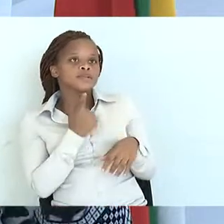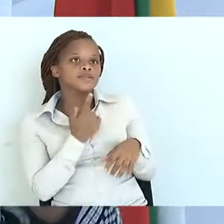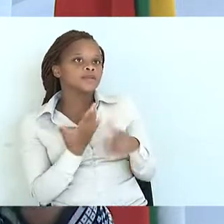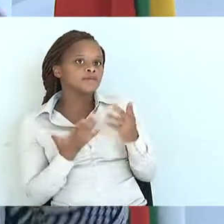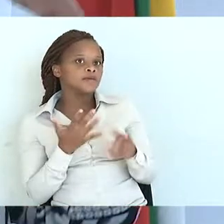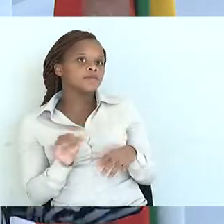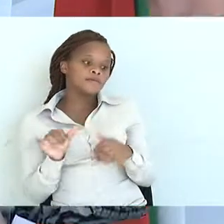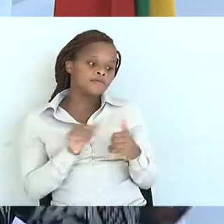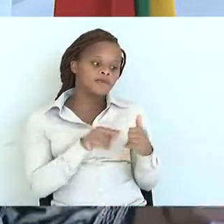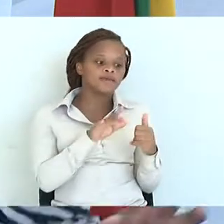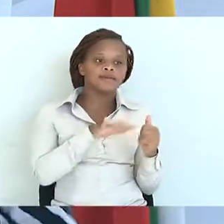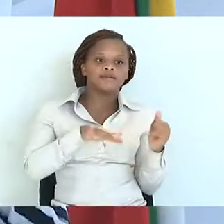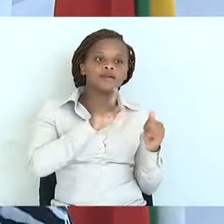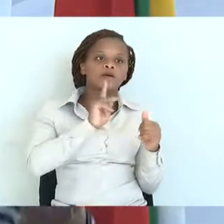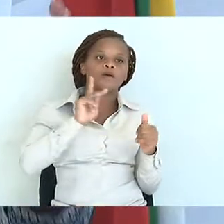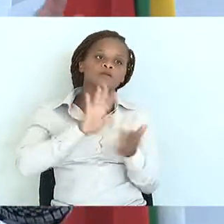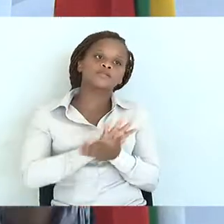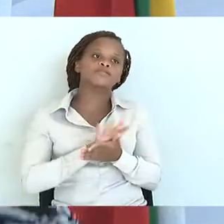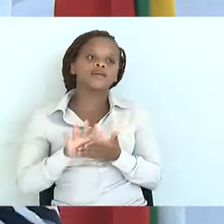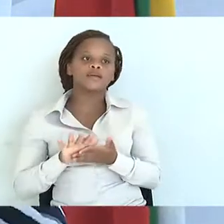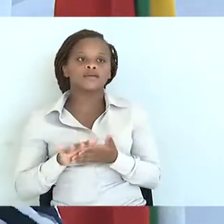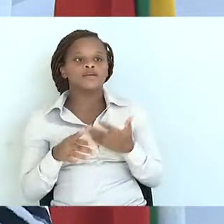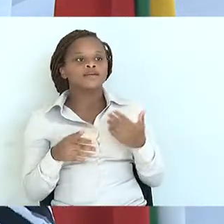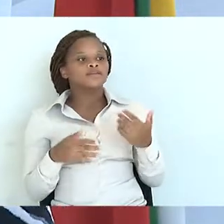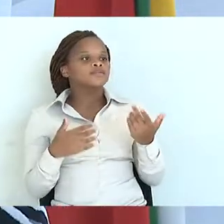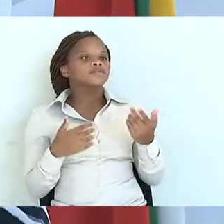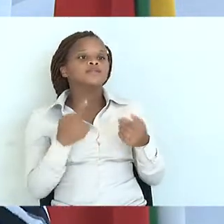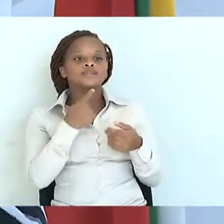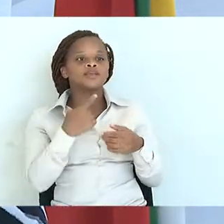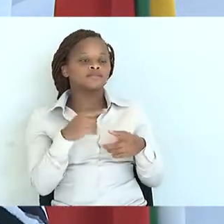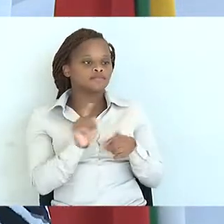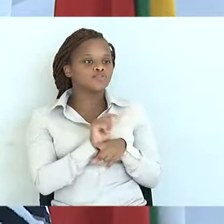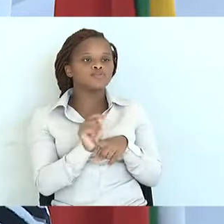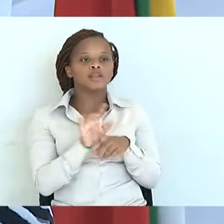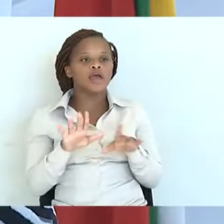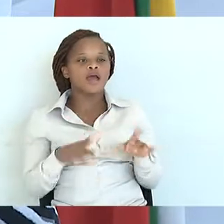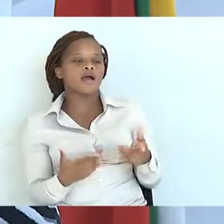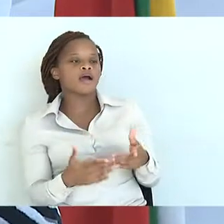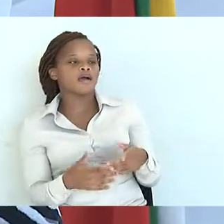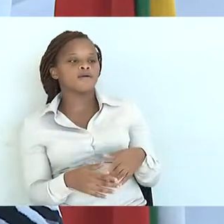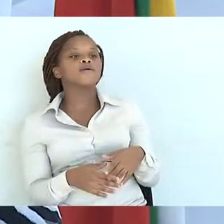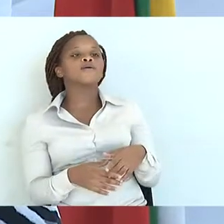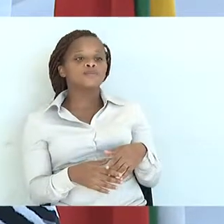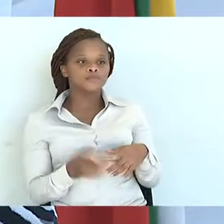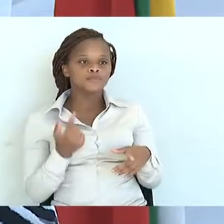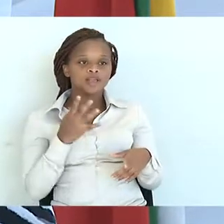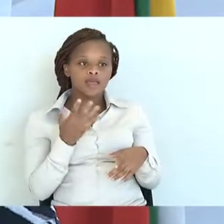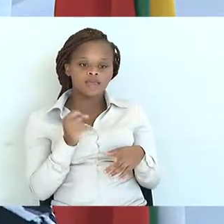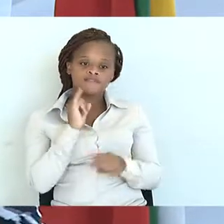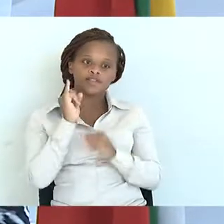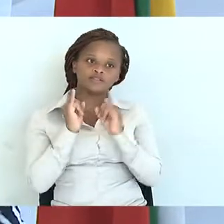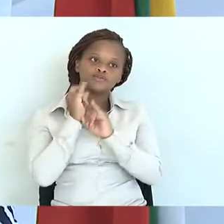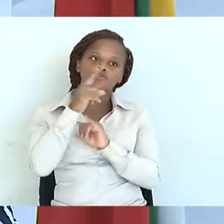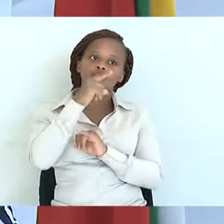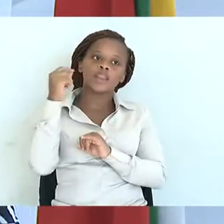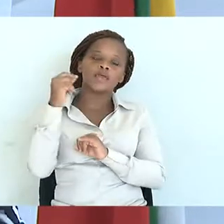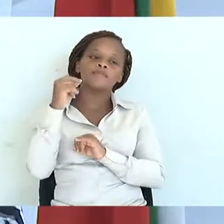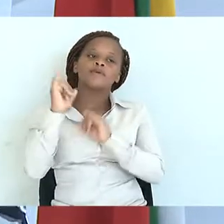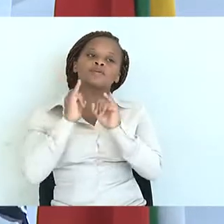Sizosebenza nokuthi how are you being trained. Sizosebenza kune institution called Institute of